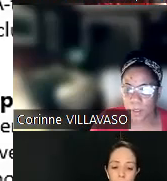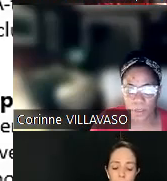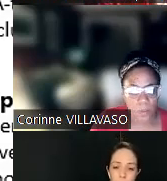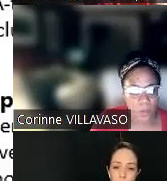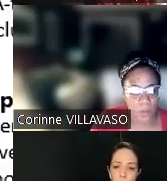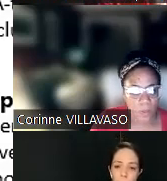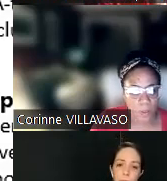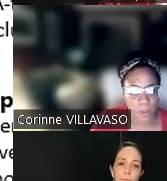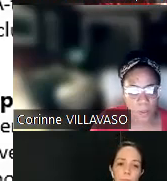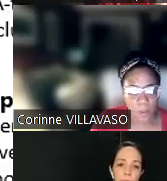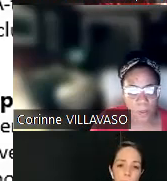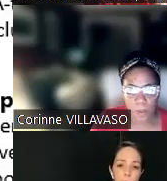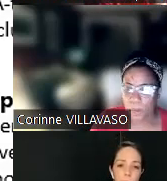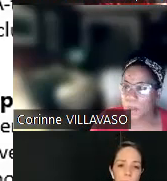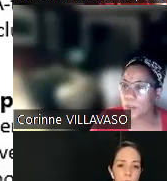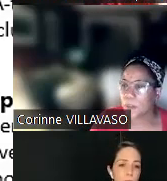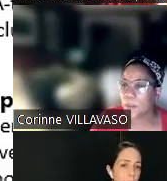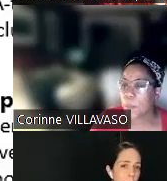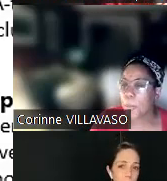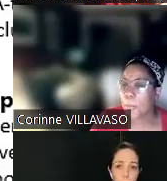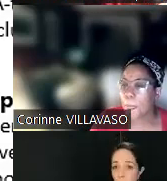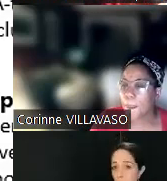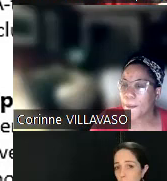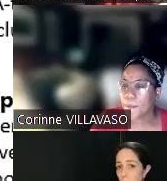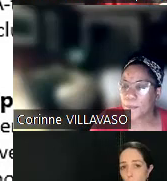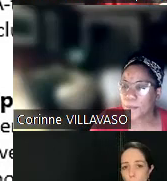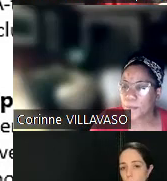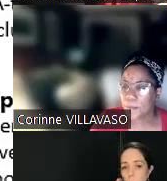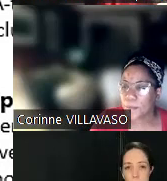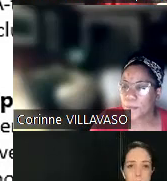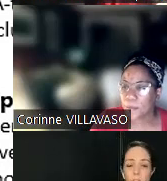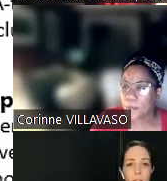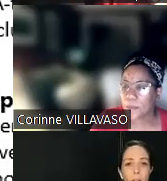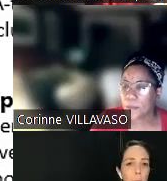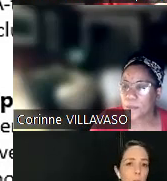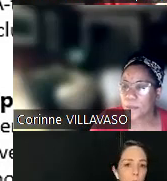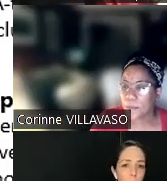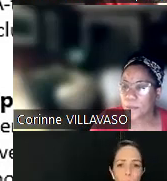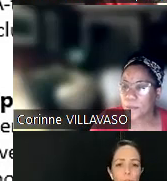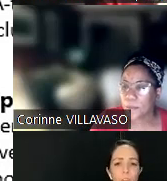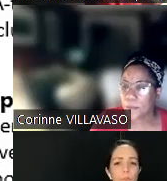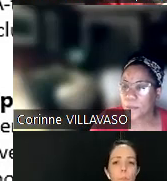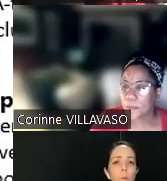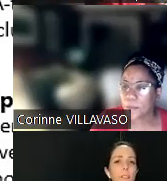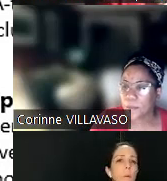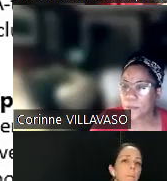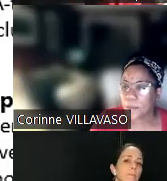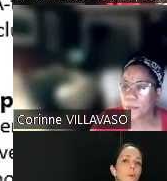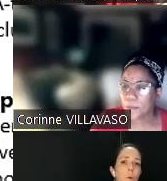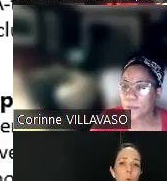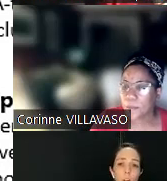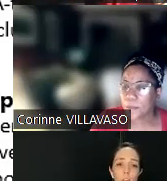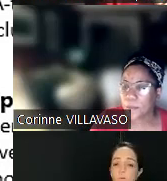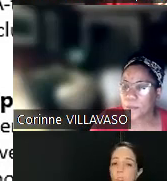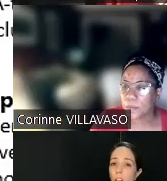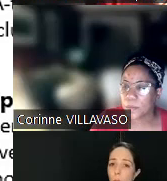I know you can leave it up to the board itself, but modeling what was previously established of like people in the legal field versus